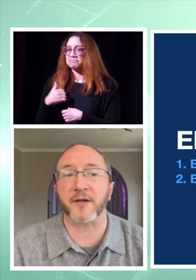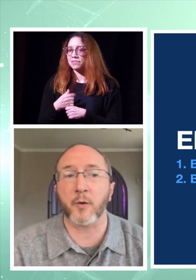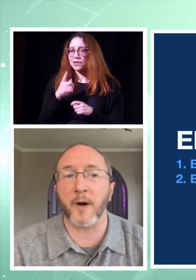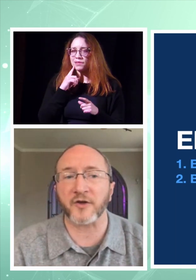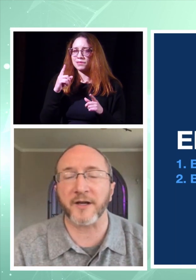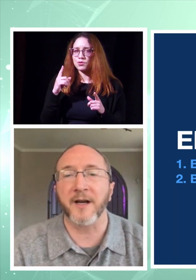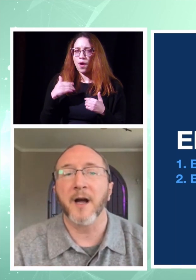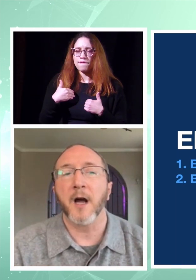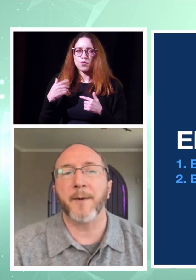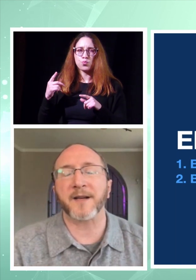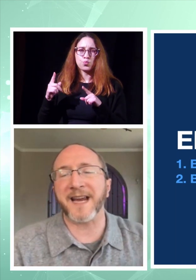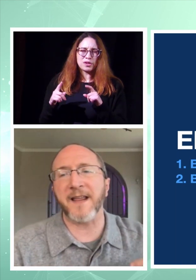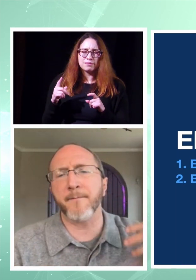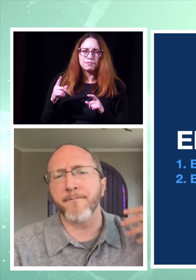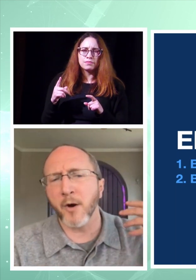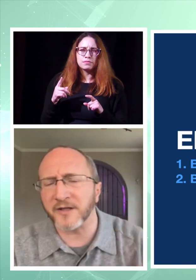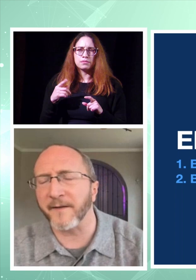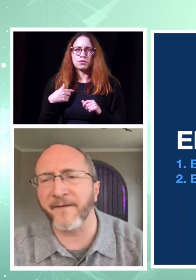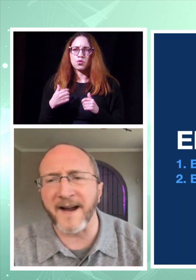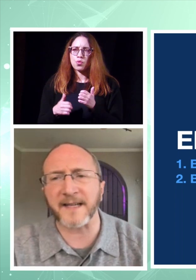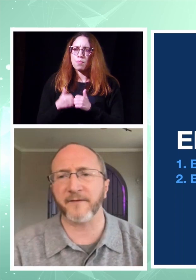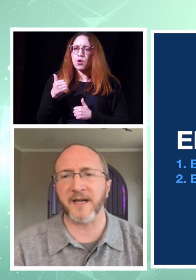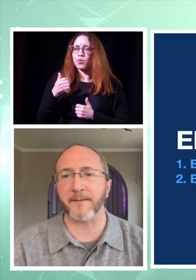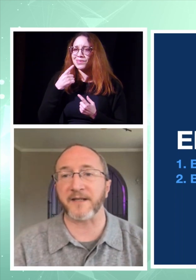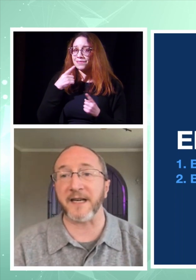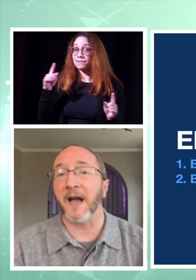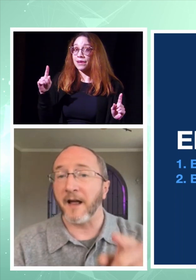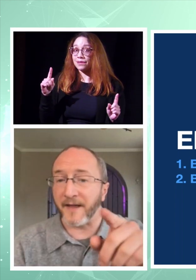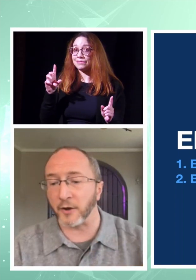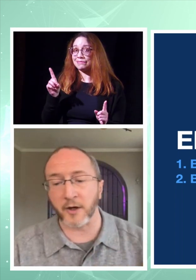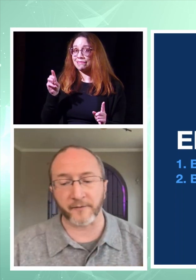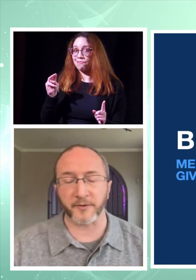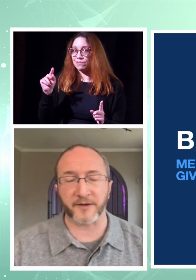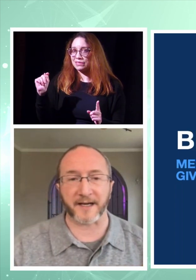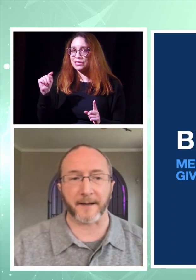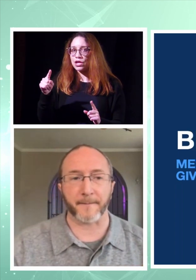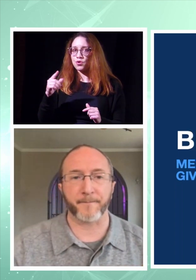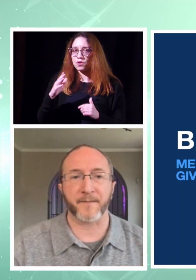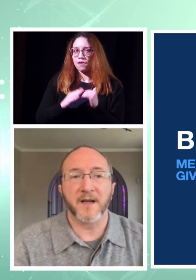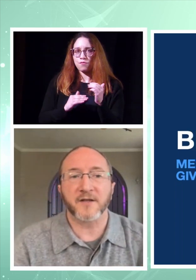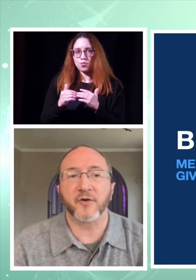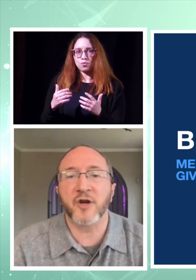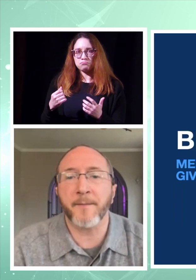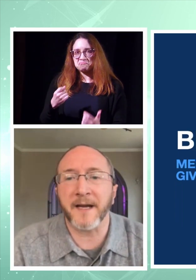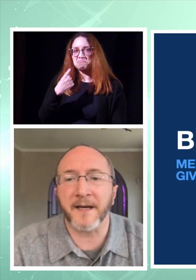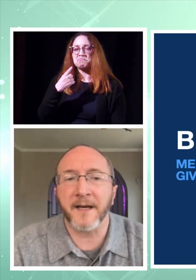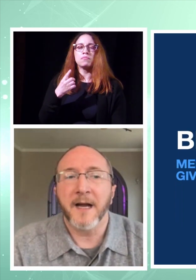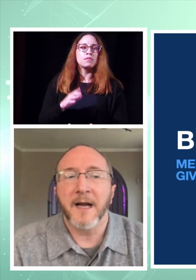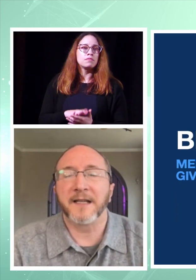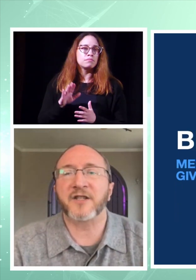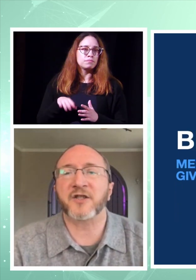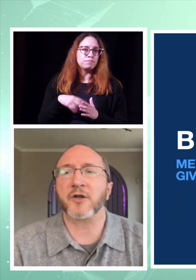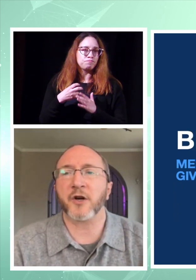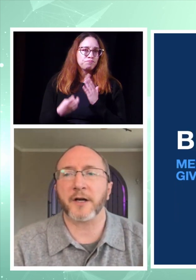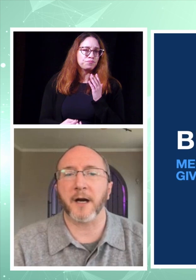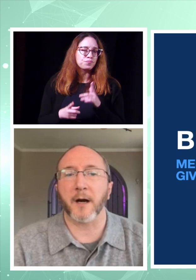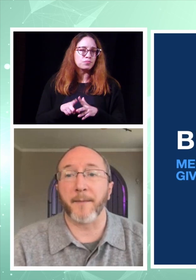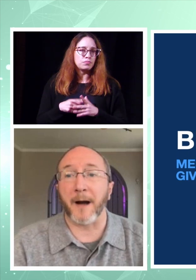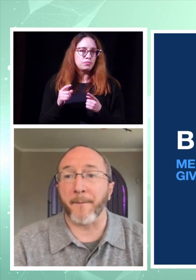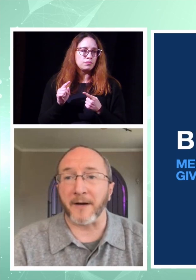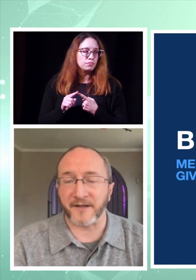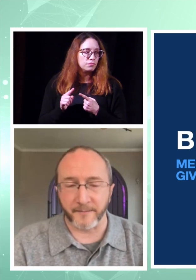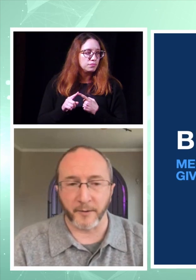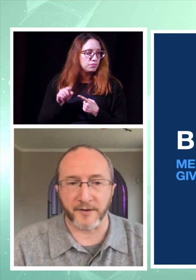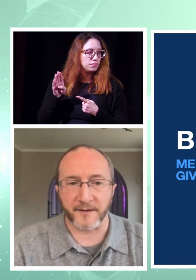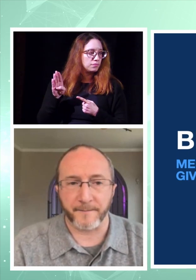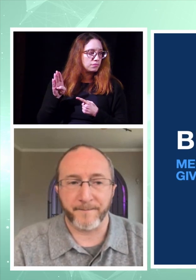help answer the question about taking the most effective DMT that you're comfortable taking. So jumping in, let's start talking